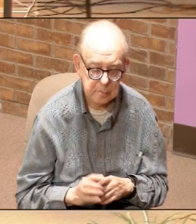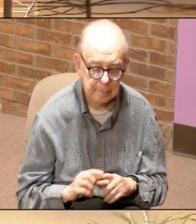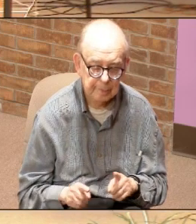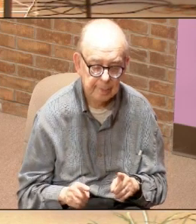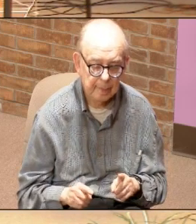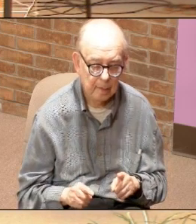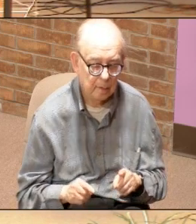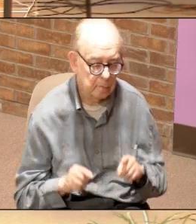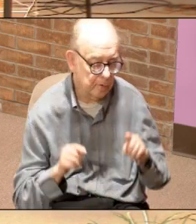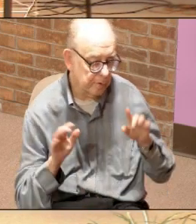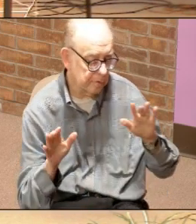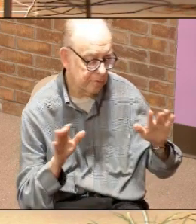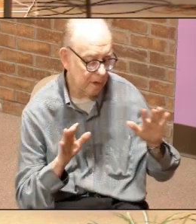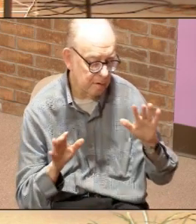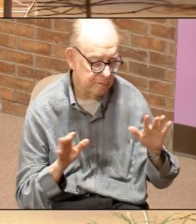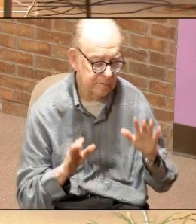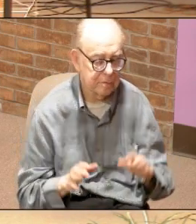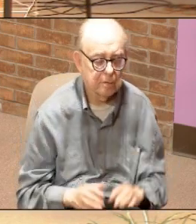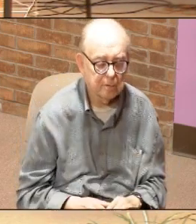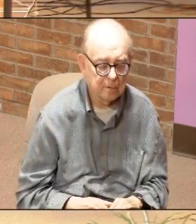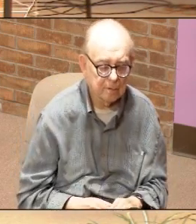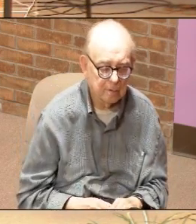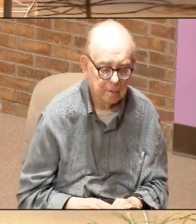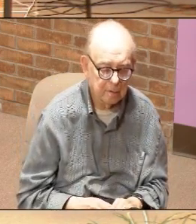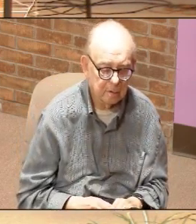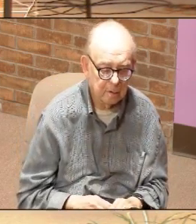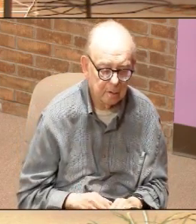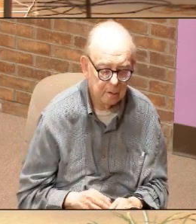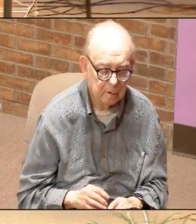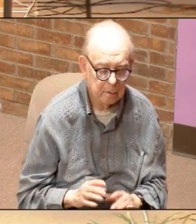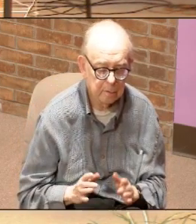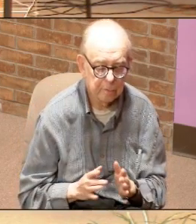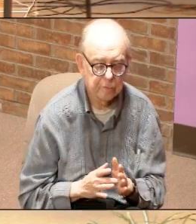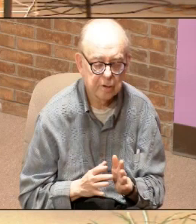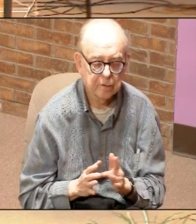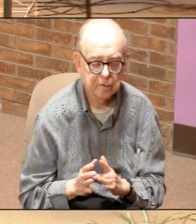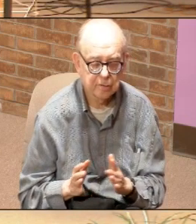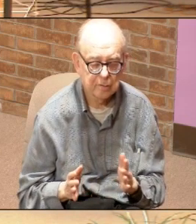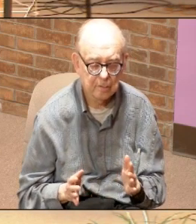With the sounds. But Jesus,